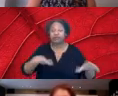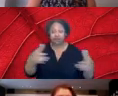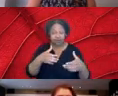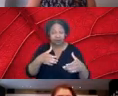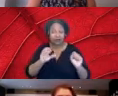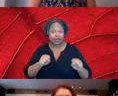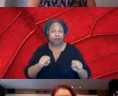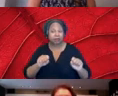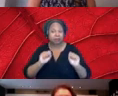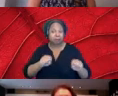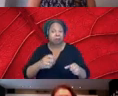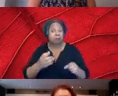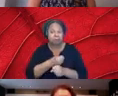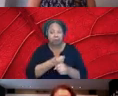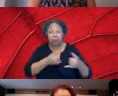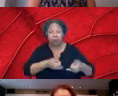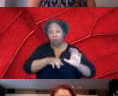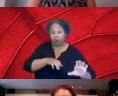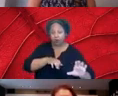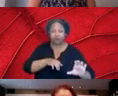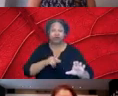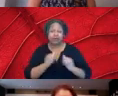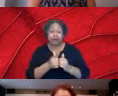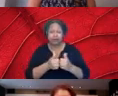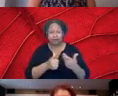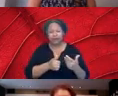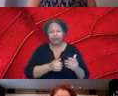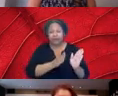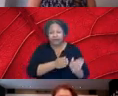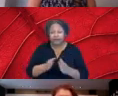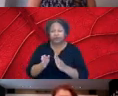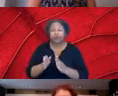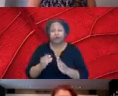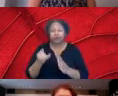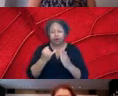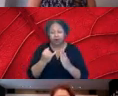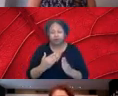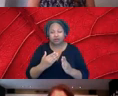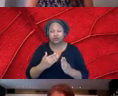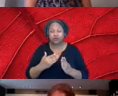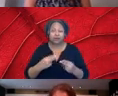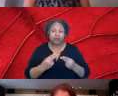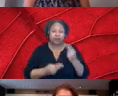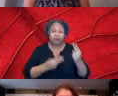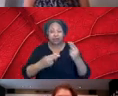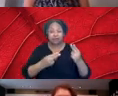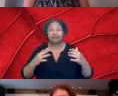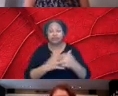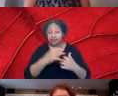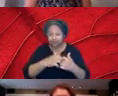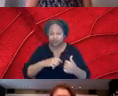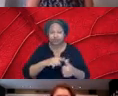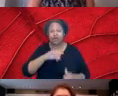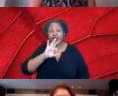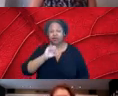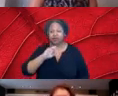award. To be eligible, individual artist nominees must be Indigenous. So First Nations, Métis, and